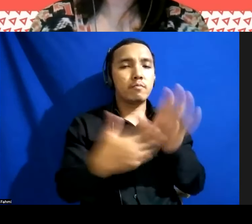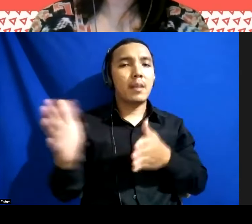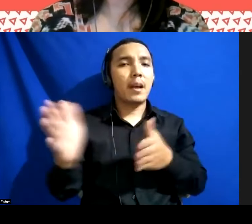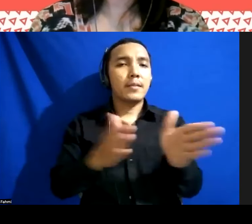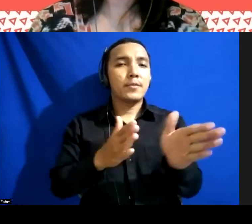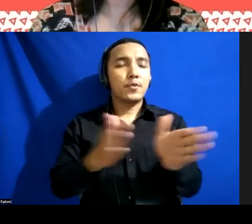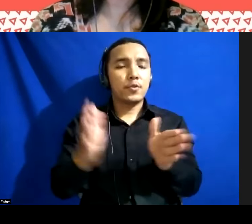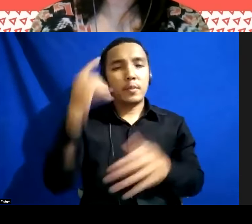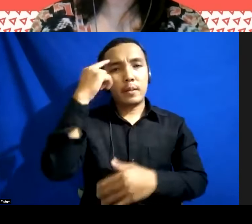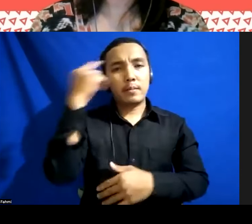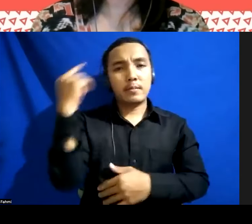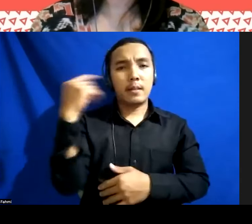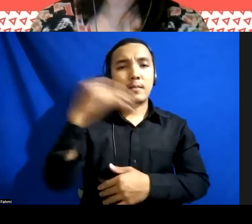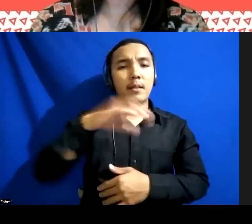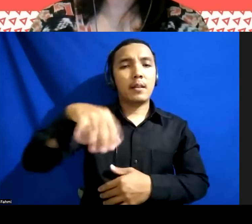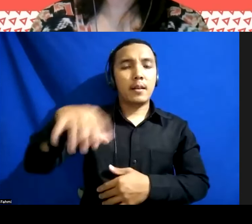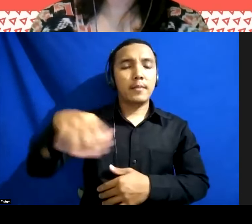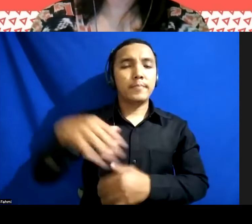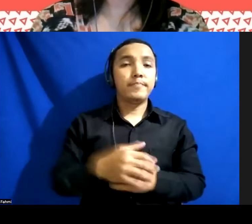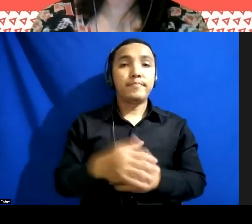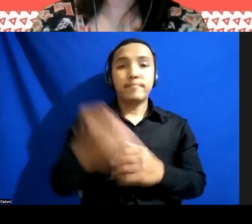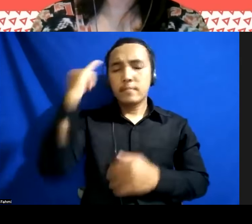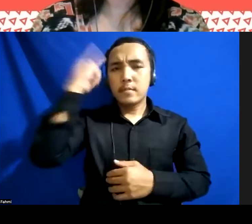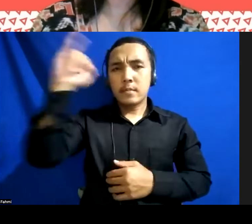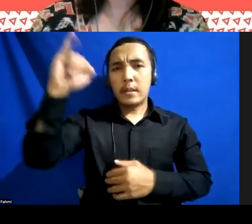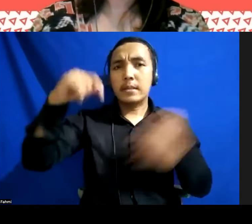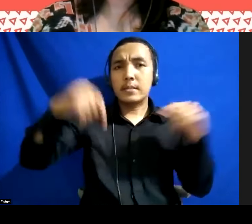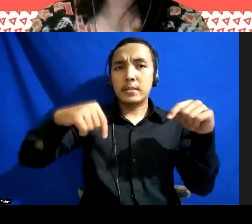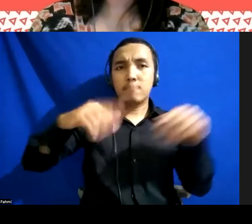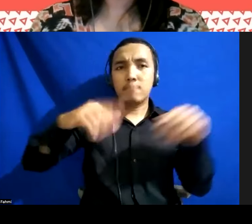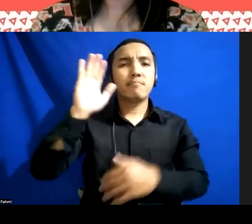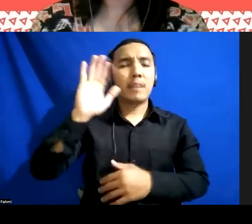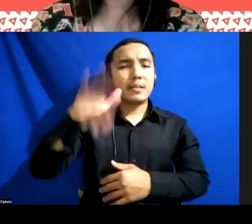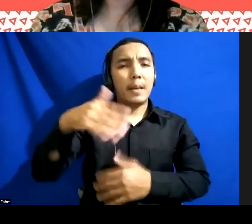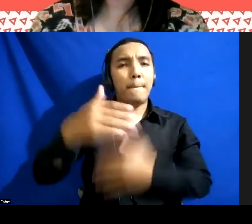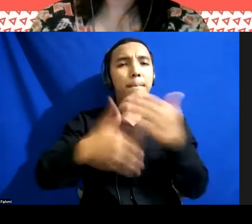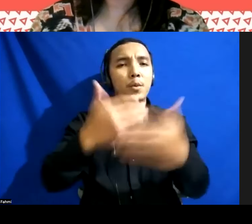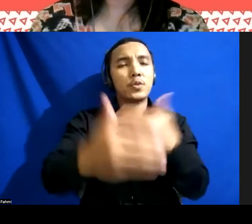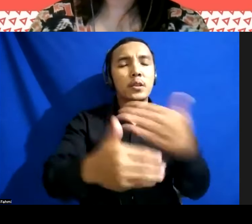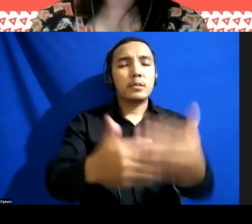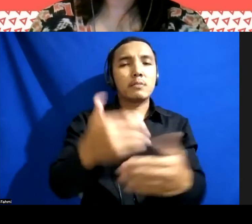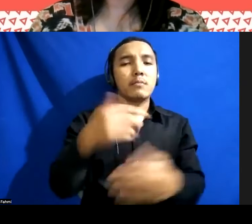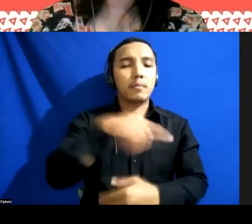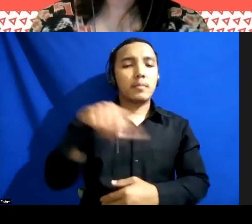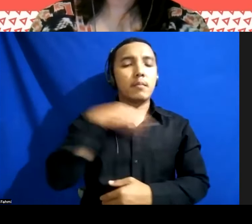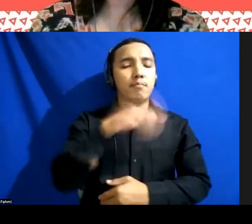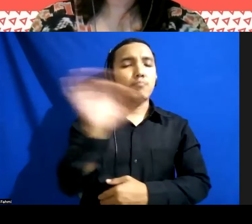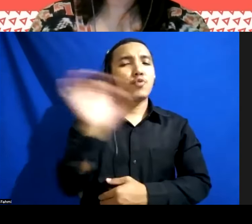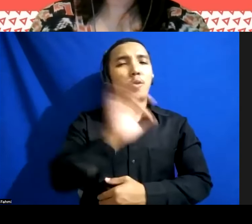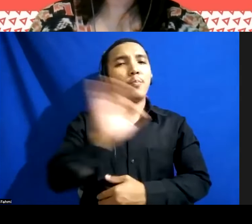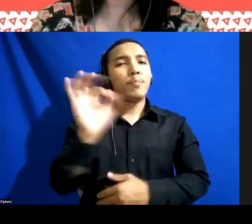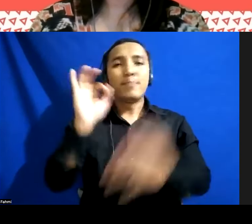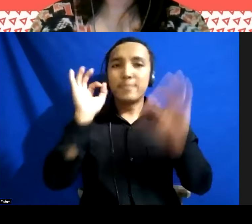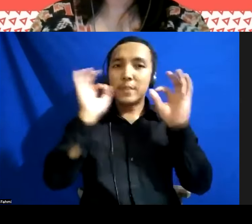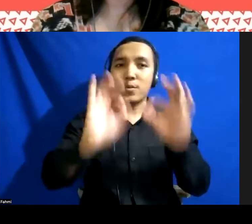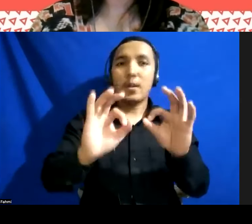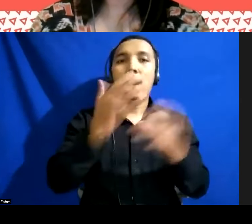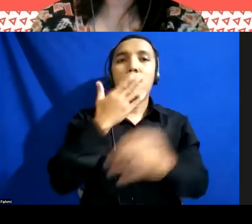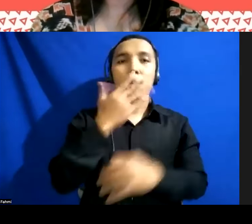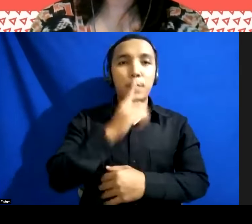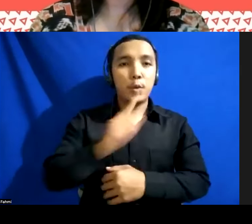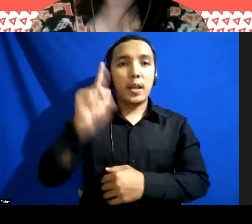being managed by the regional government. So this is still an ongoing process, and we know that this has not